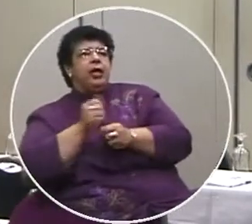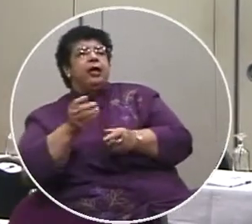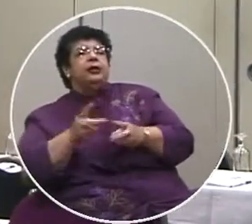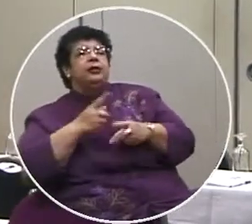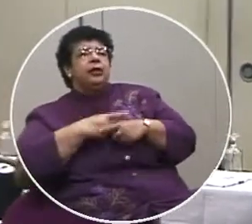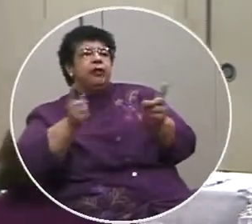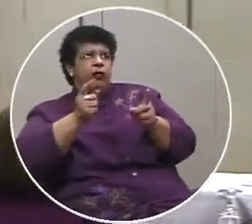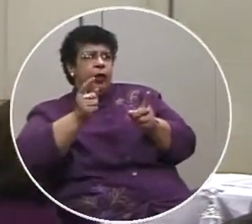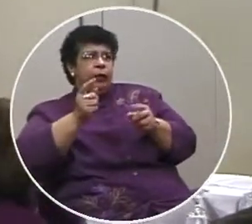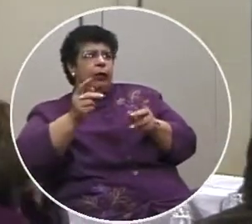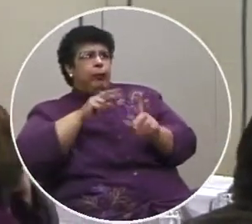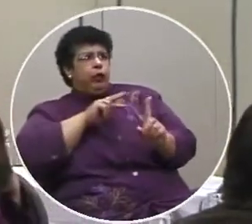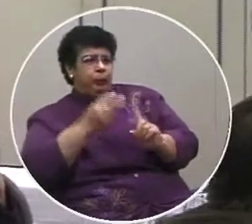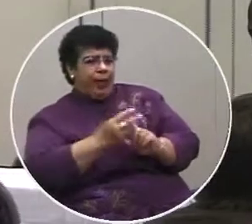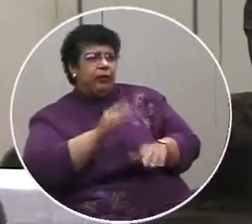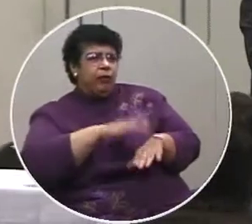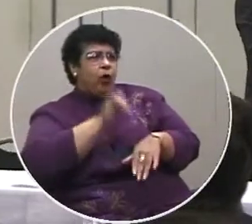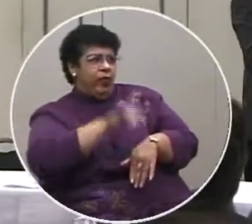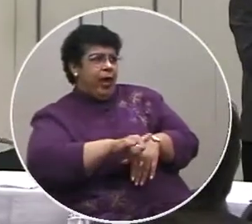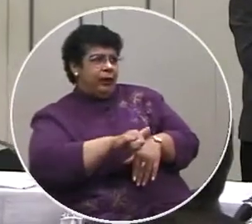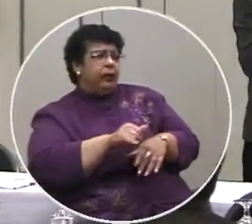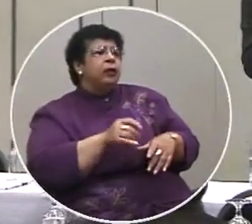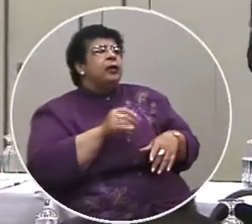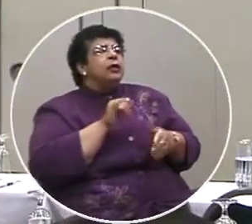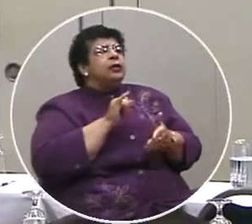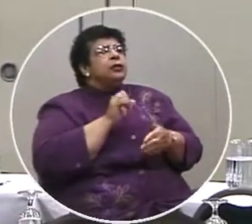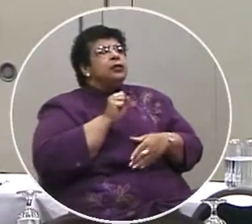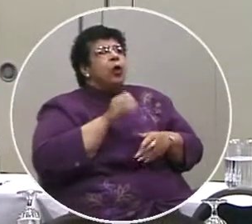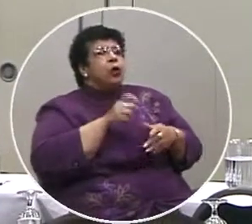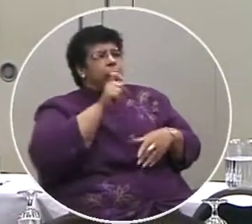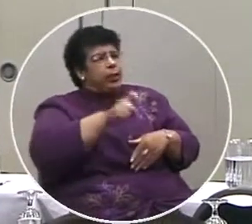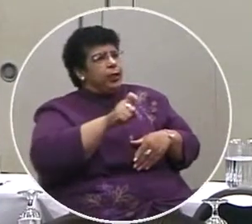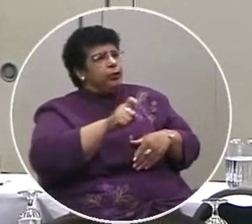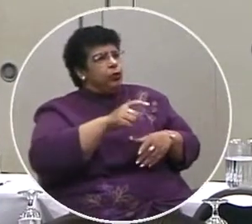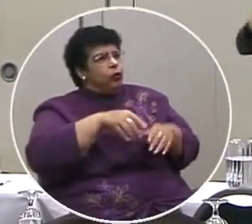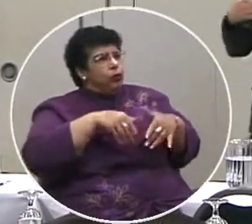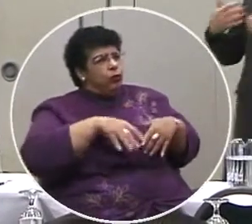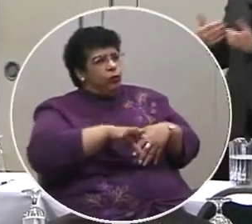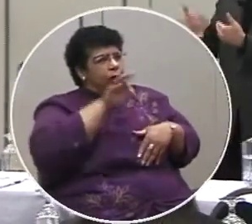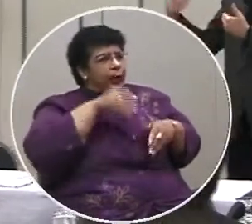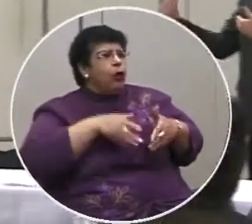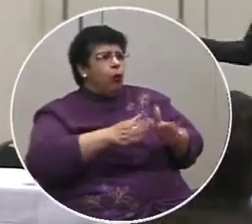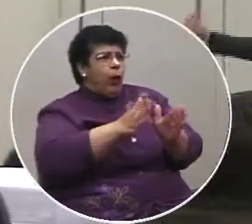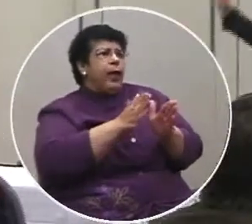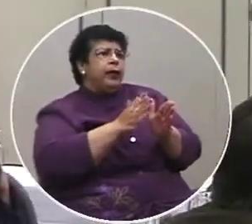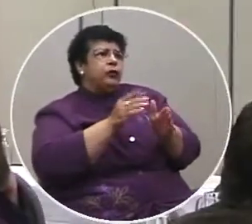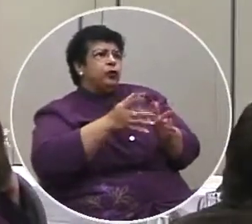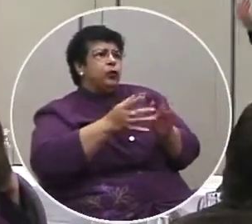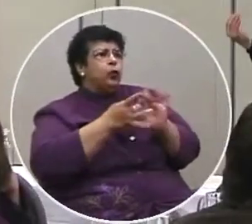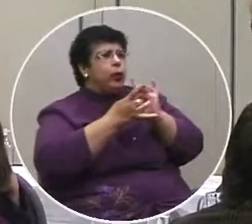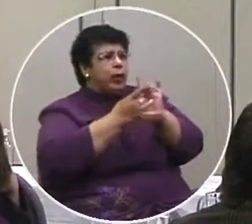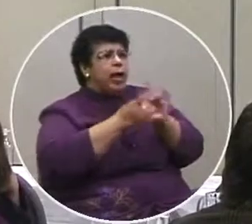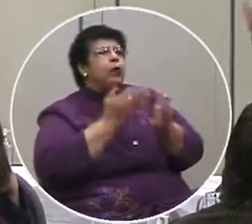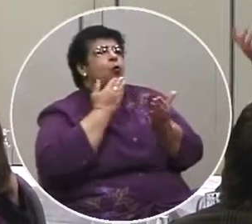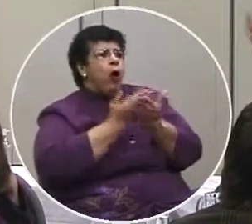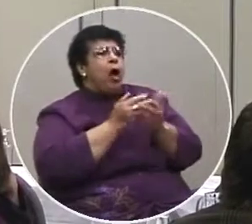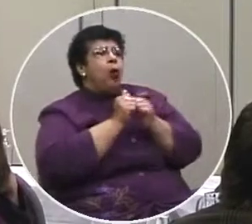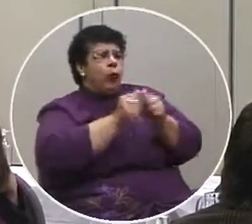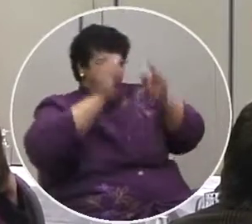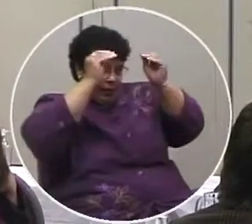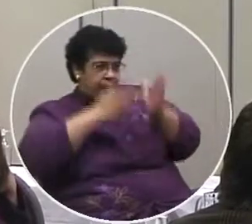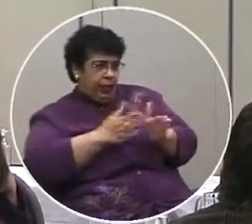we need to find ways to relate well to the teachers we're consulting with, and as teachers we need to be open to getting that feedback and